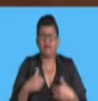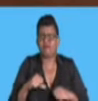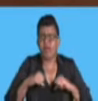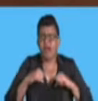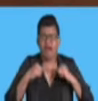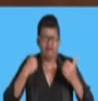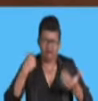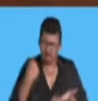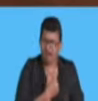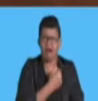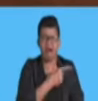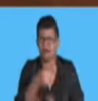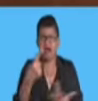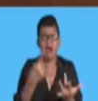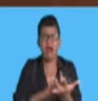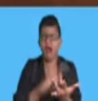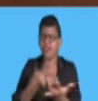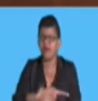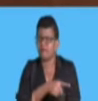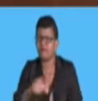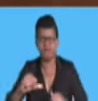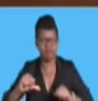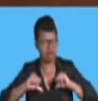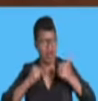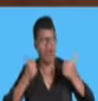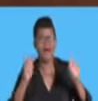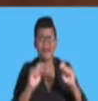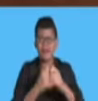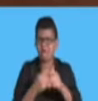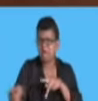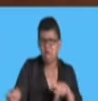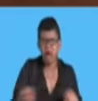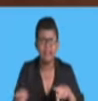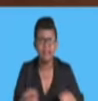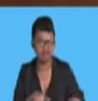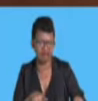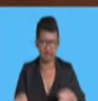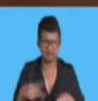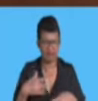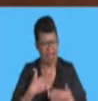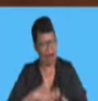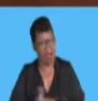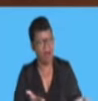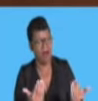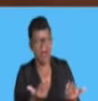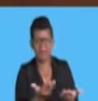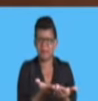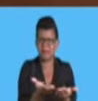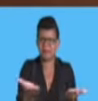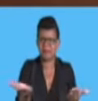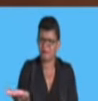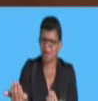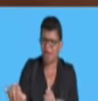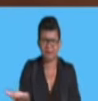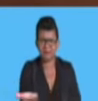proud of our team's performance. I acknowledge the presence in the gallery of one of those that toured England with me